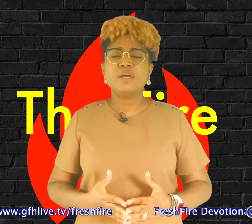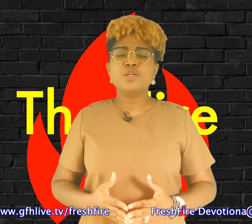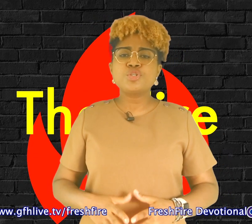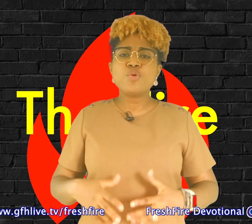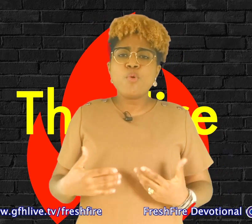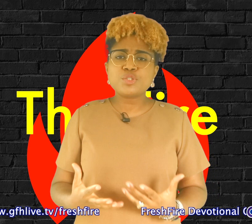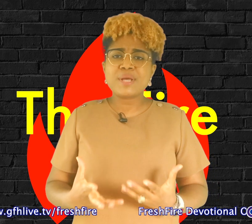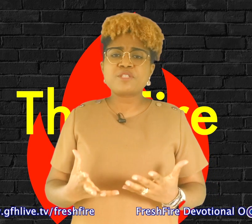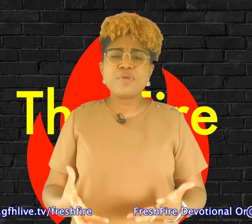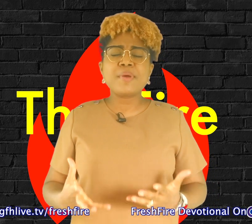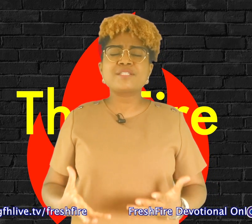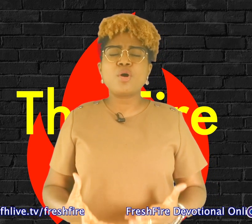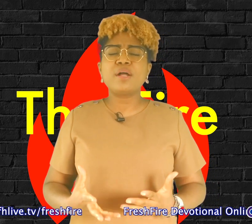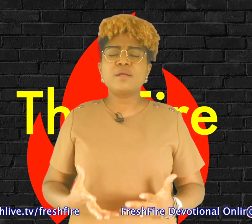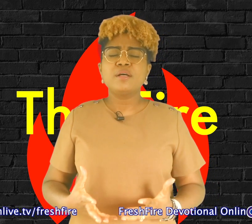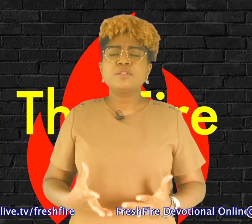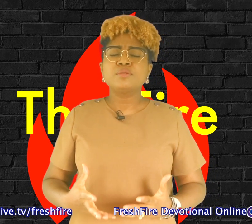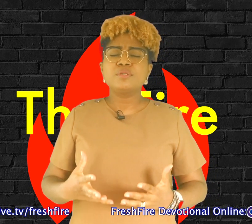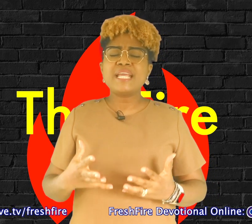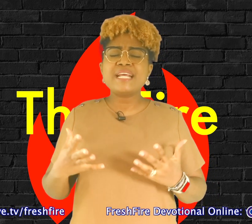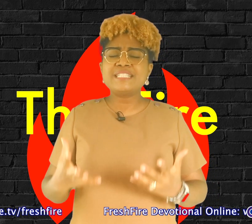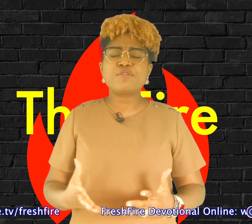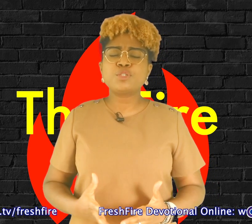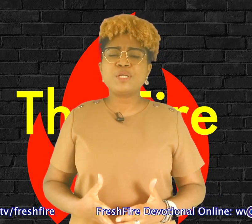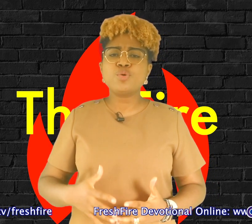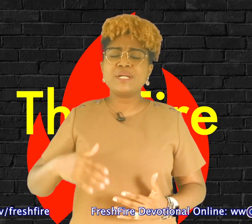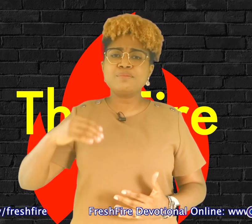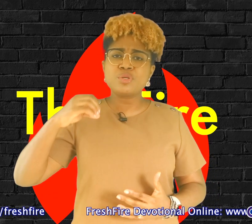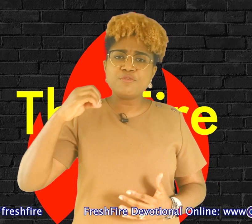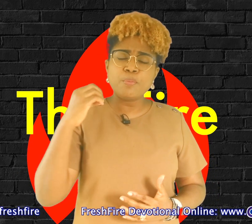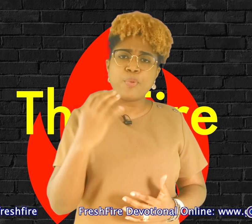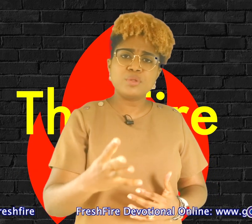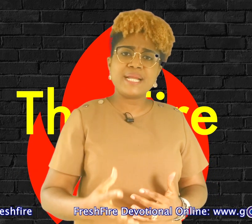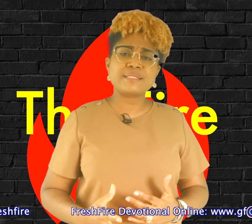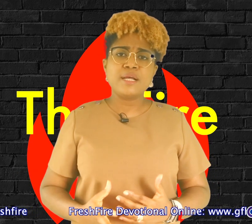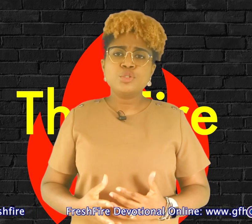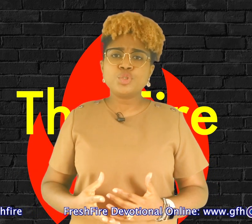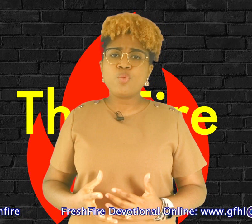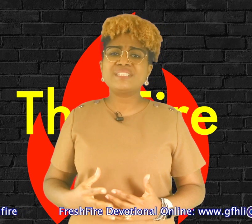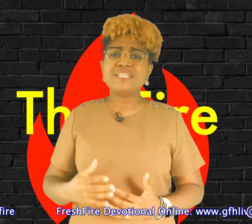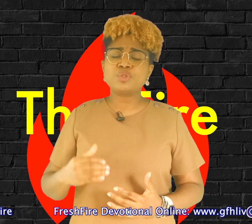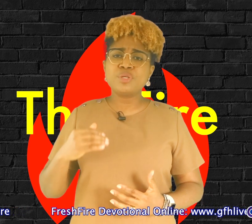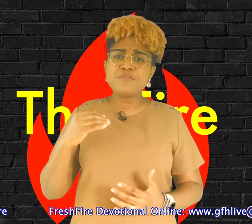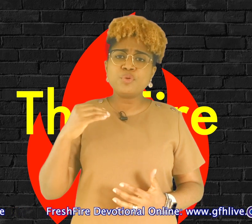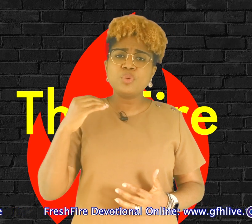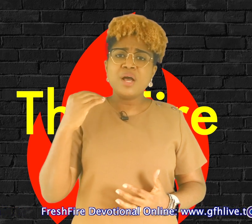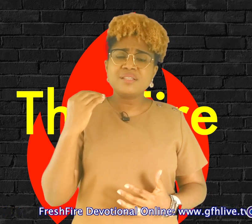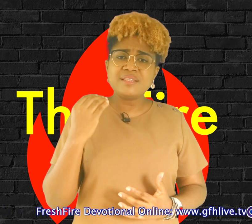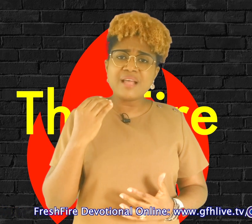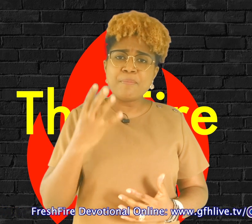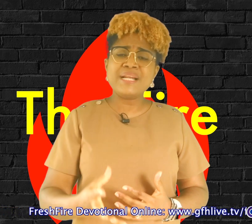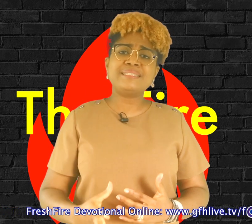God? Do you want to experience God in a different way? Do you want him to give you boldness? Do you want him to give